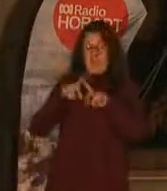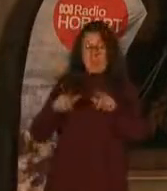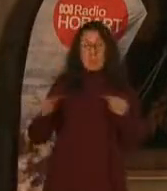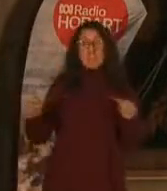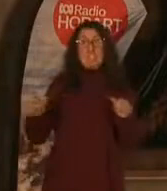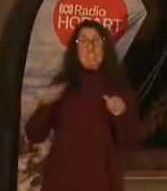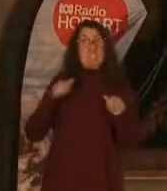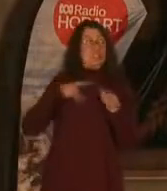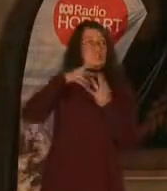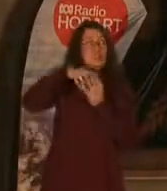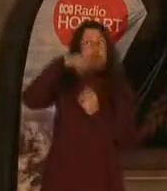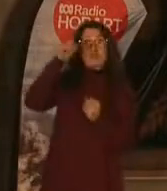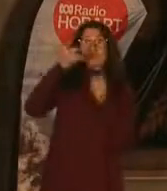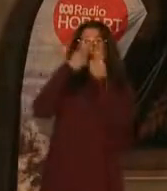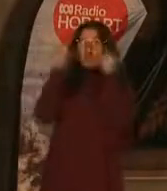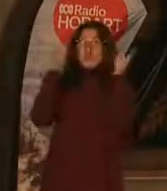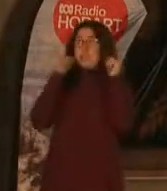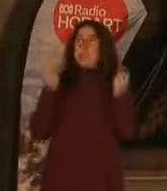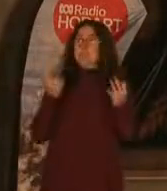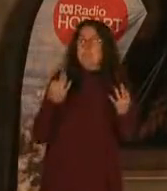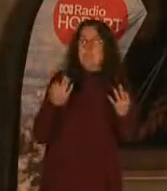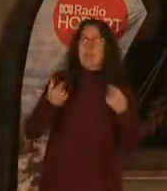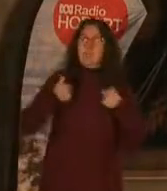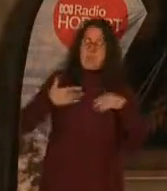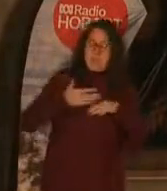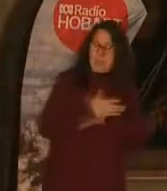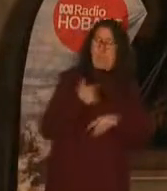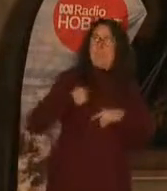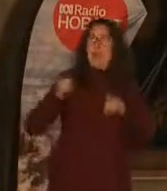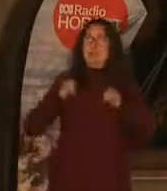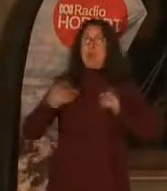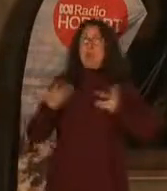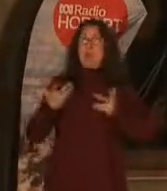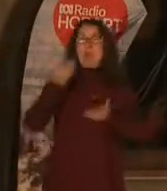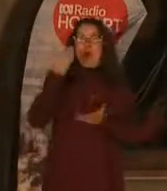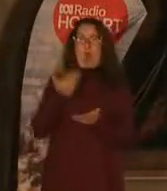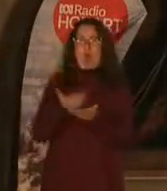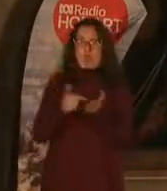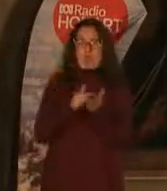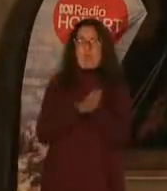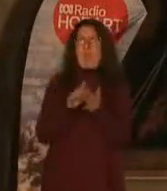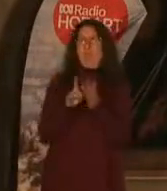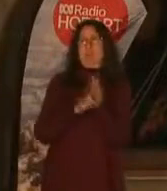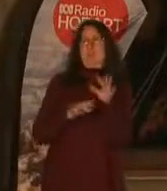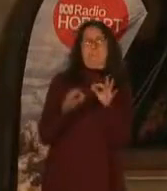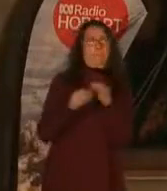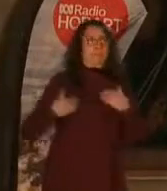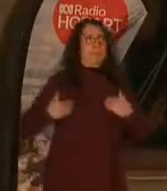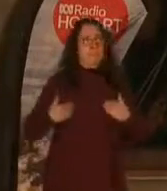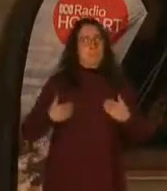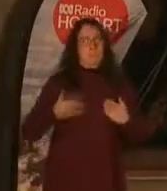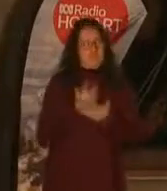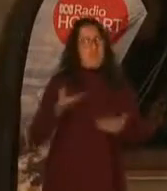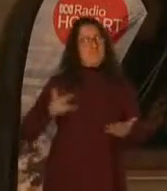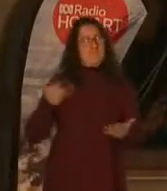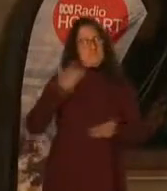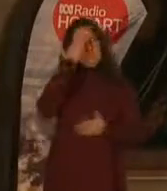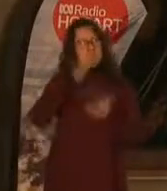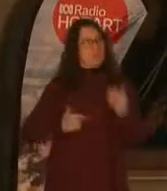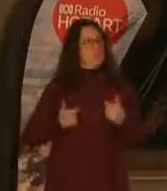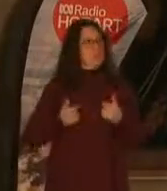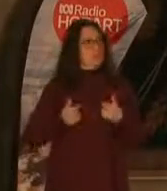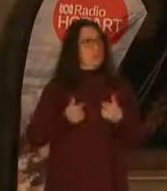was done on the job with the view that while, you know, if I was at university training and getting